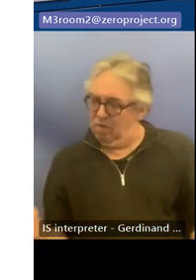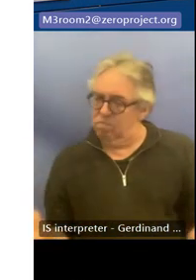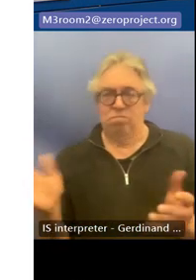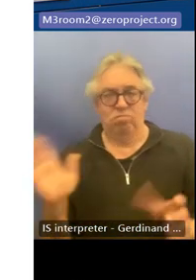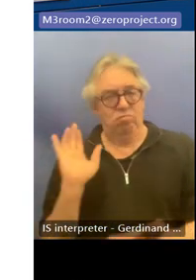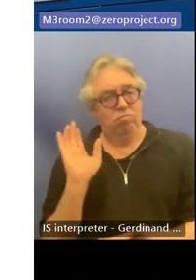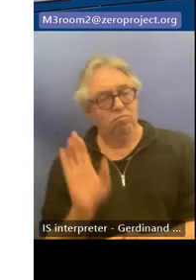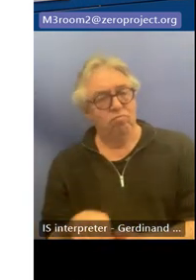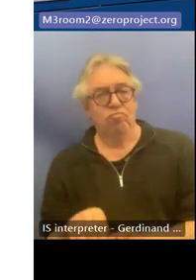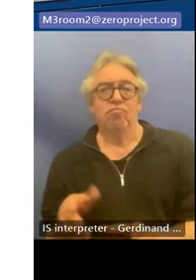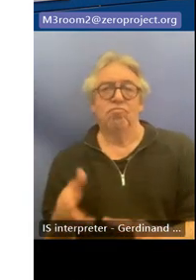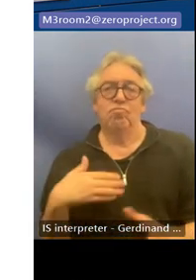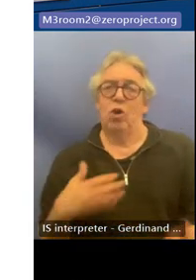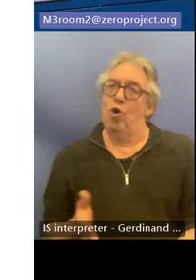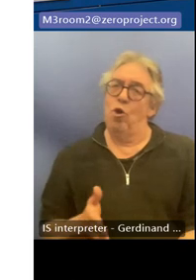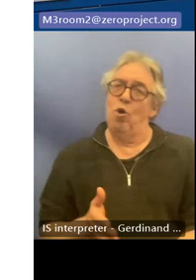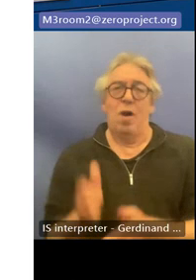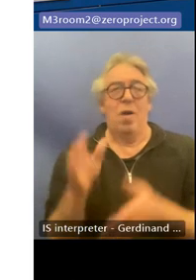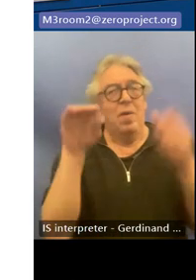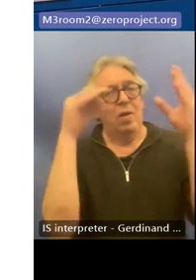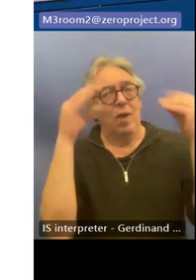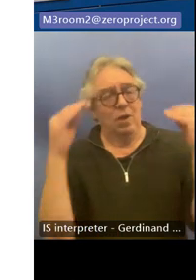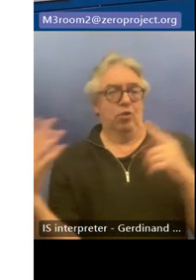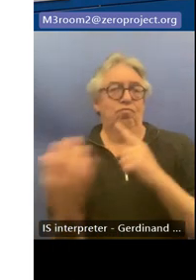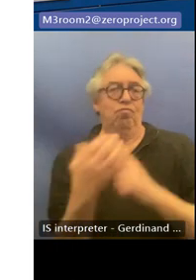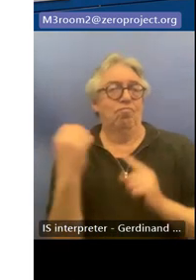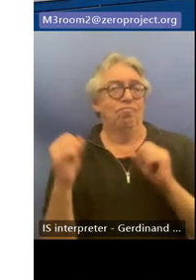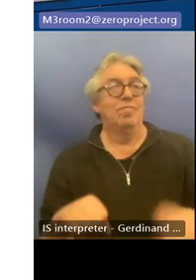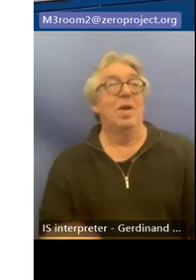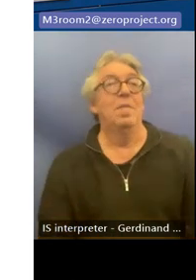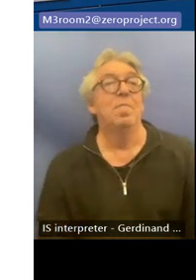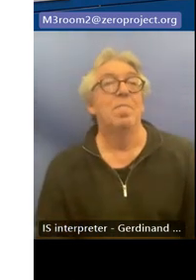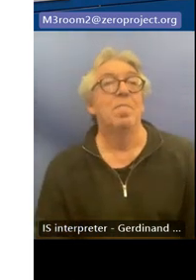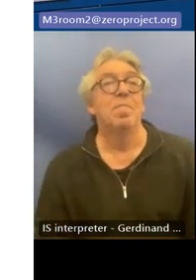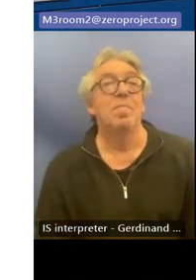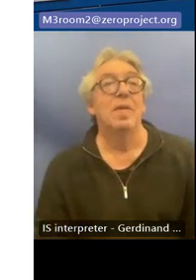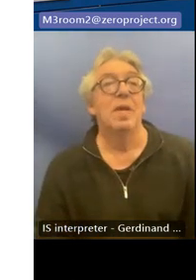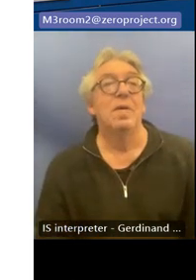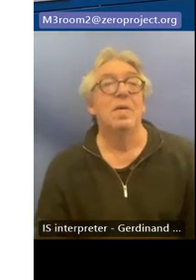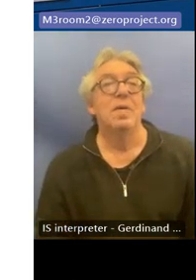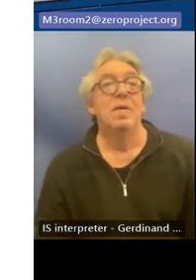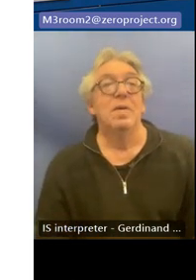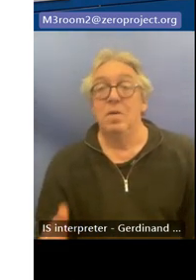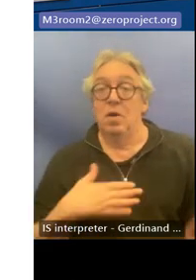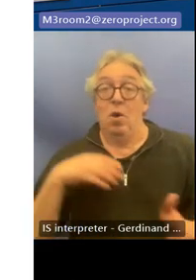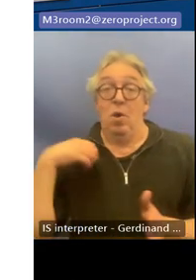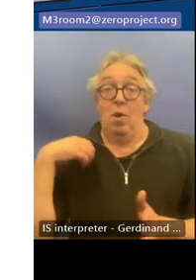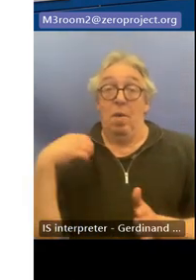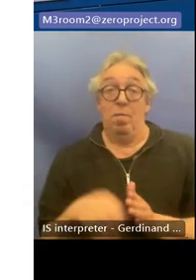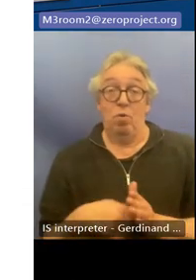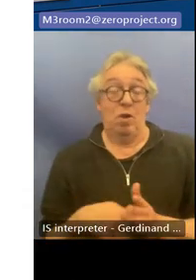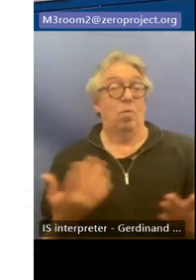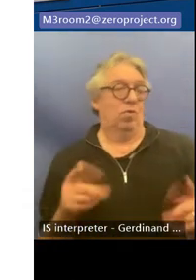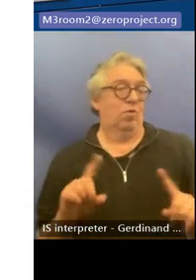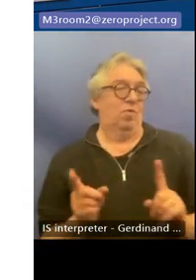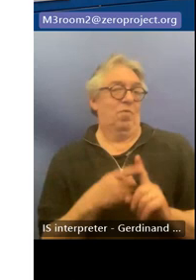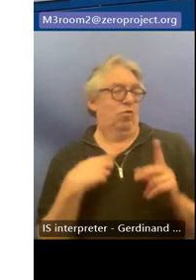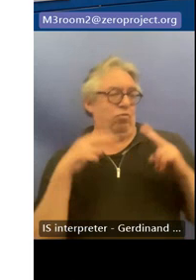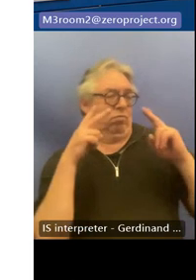exercise their rights to education. Some of the essence of the project has been looking at the situation on the